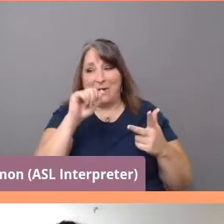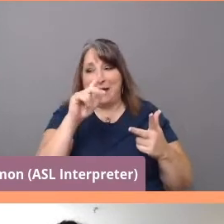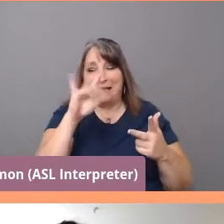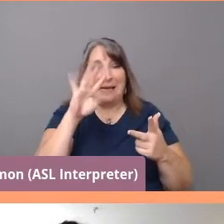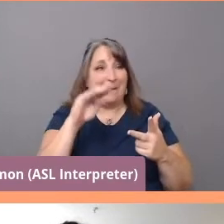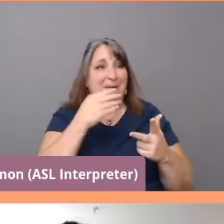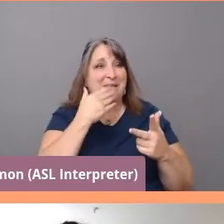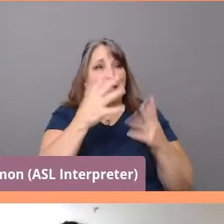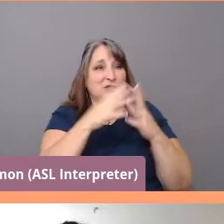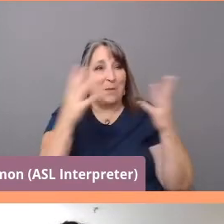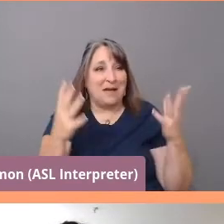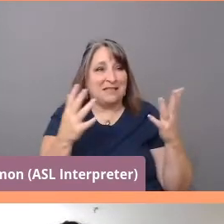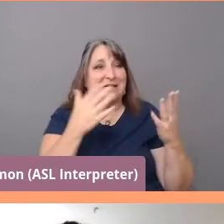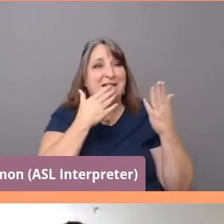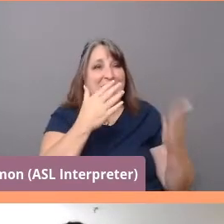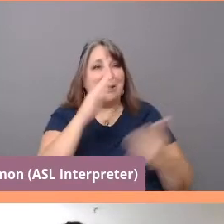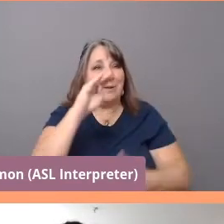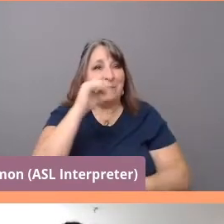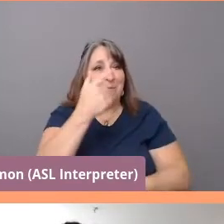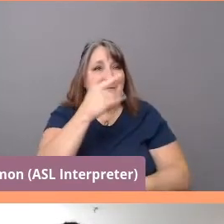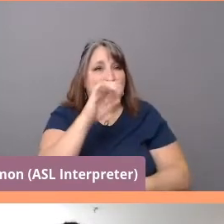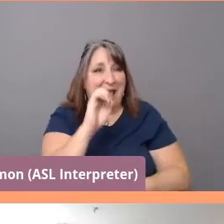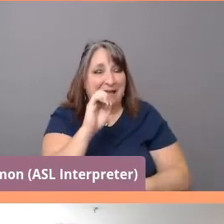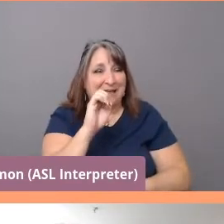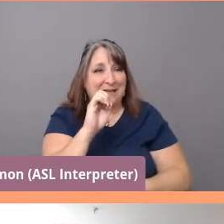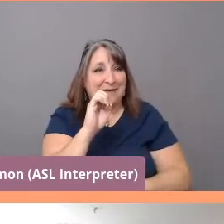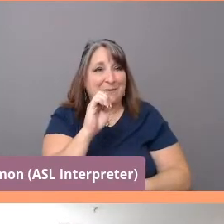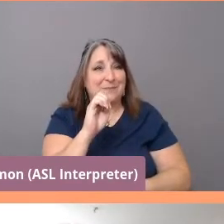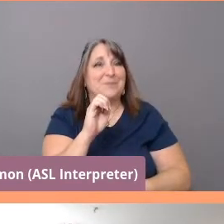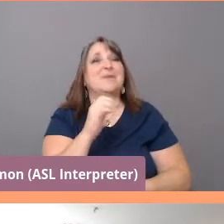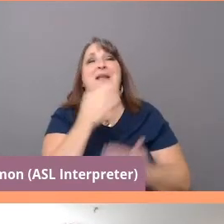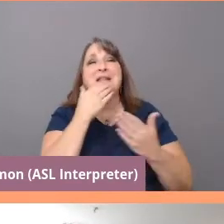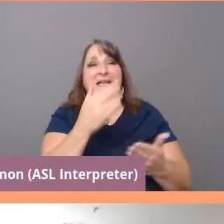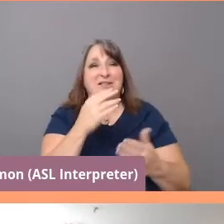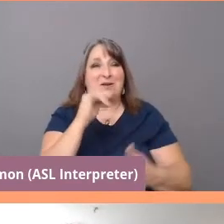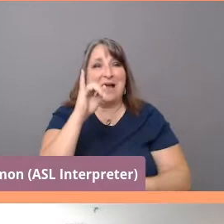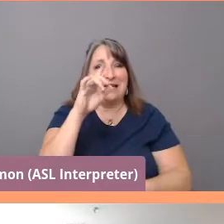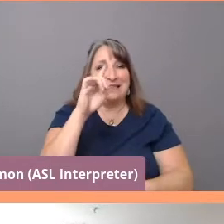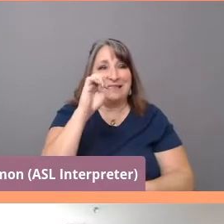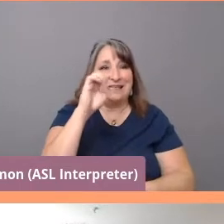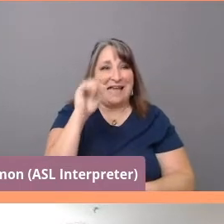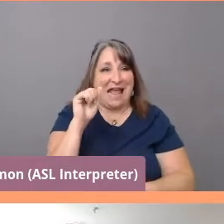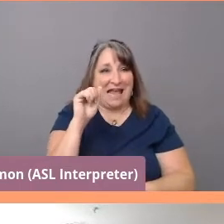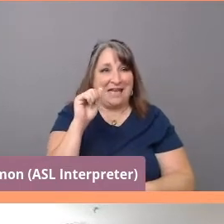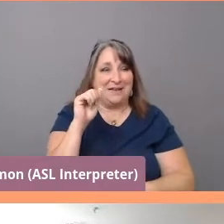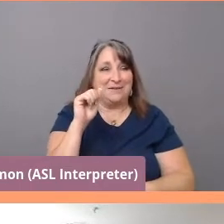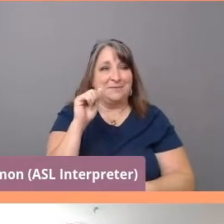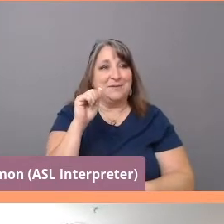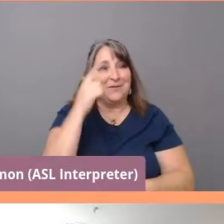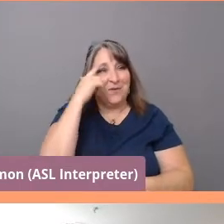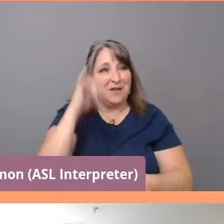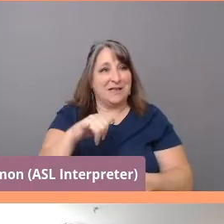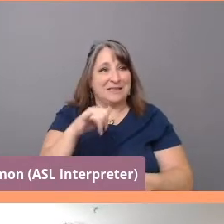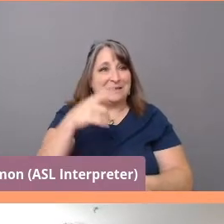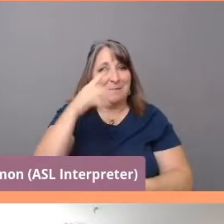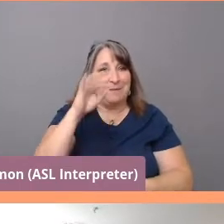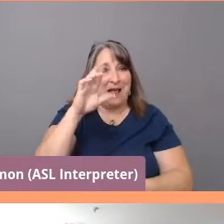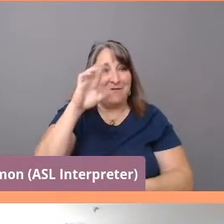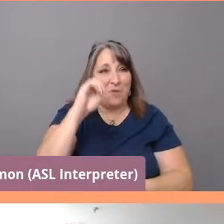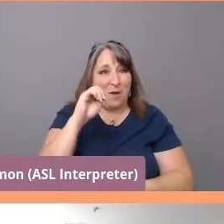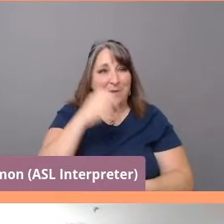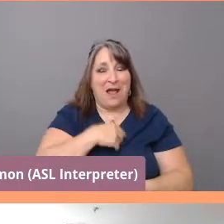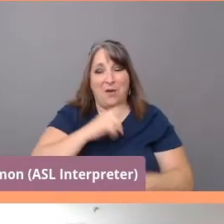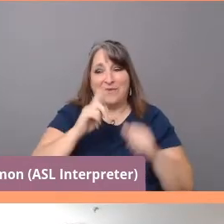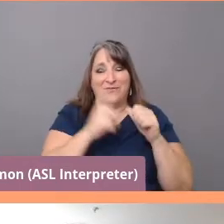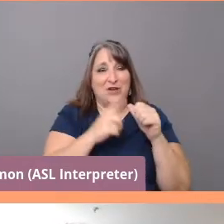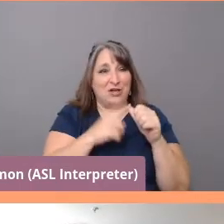Thank you, Maggie, and thanks to the IDA for the space and the platform. I'm going to go first, representing